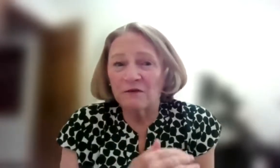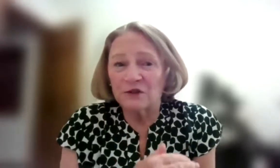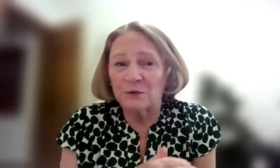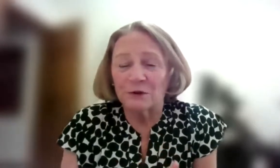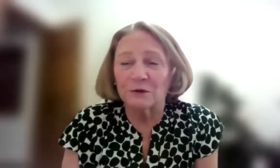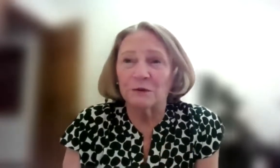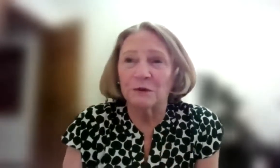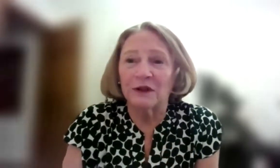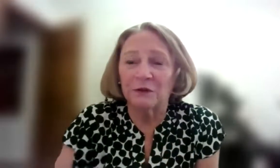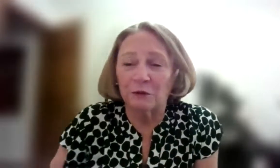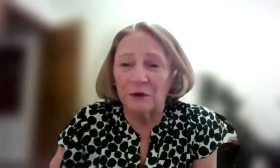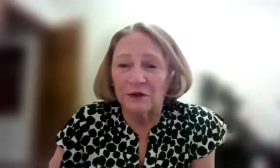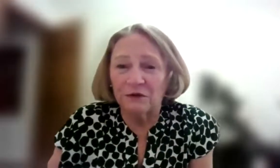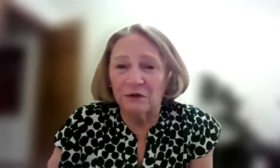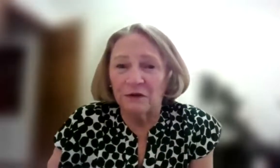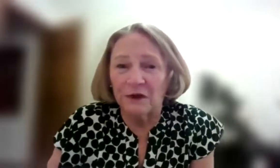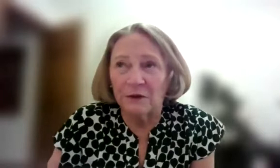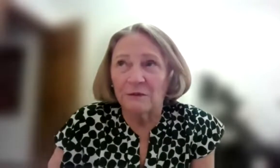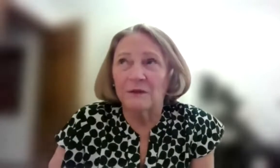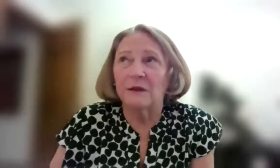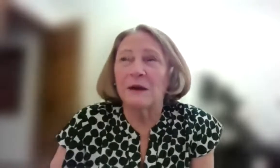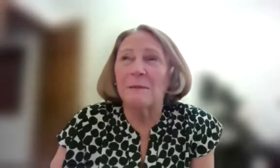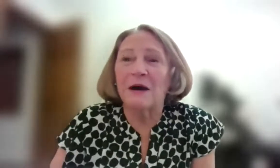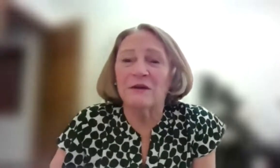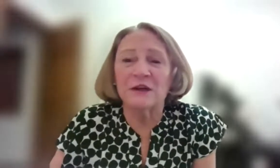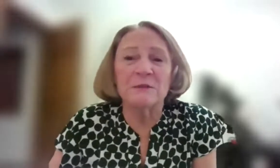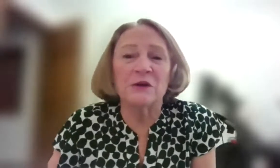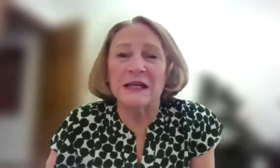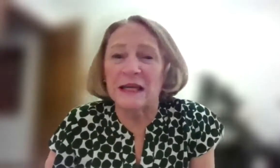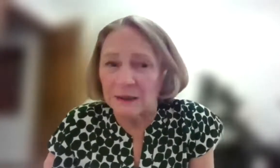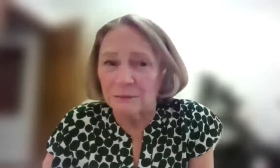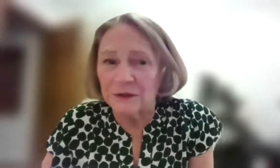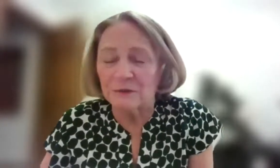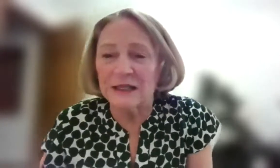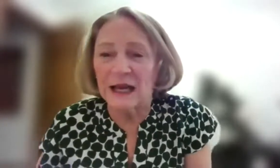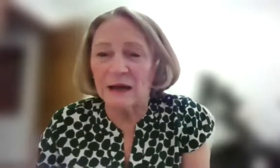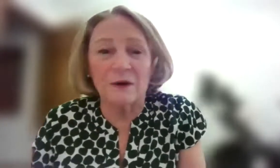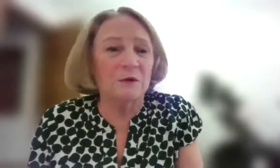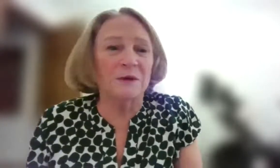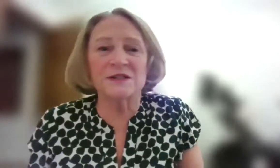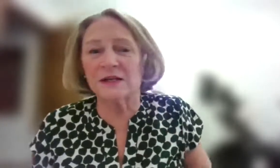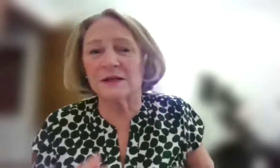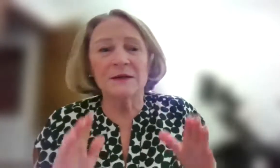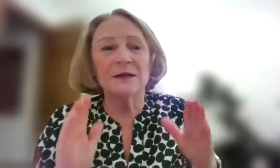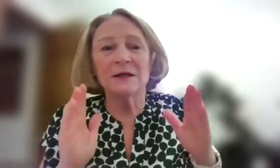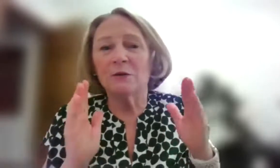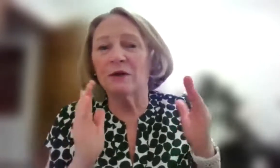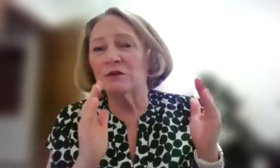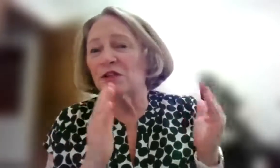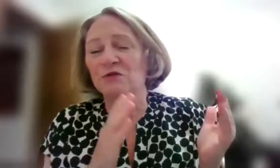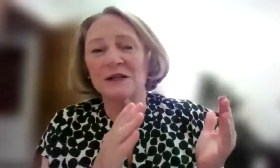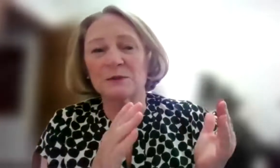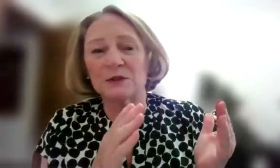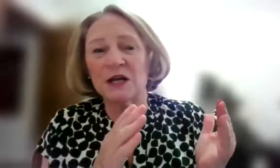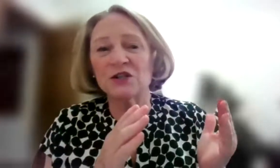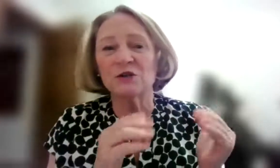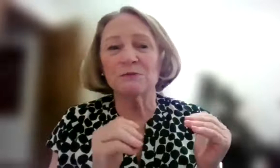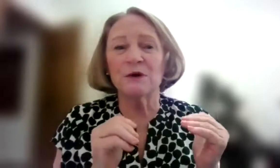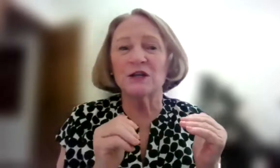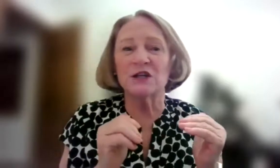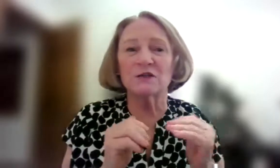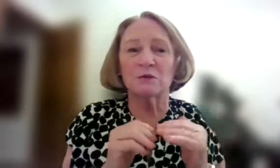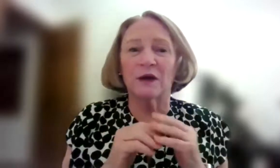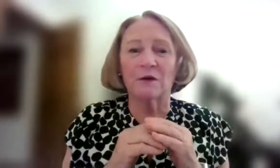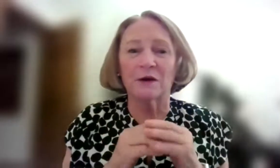very comfortable with the amount of community input we get, whether it's a